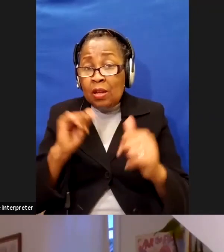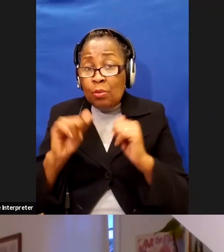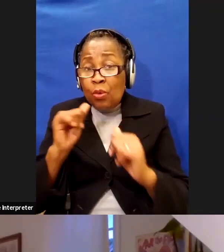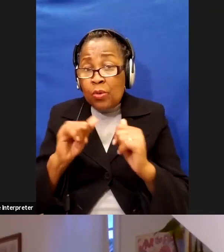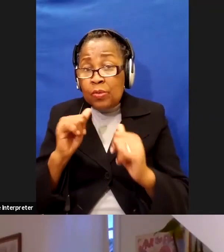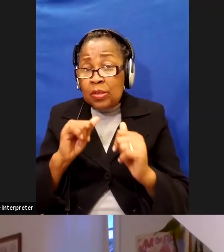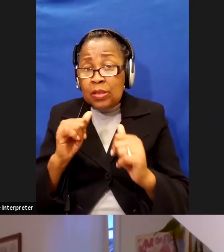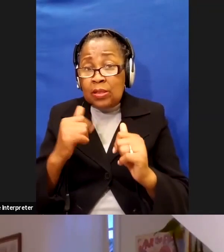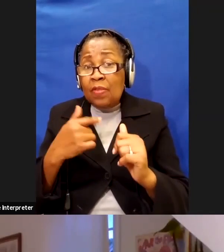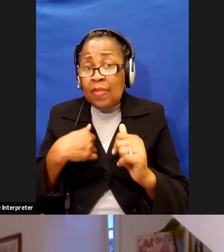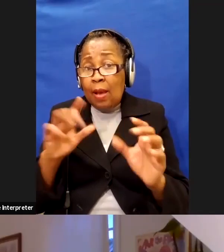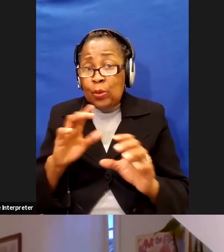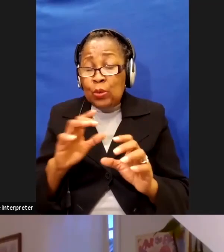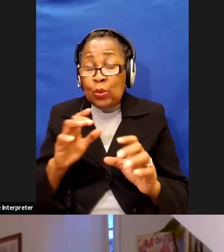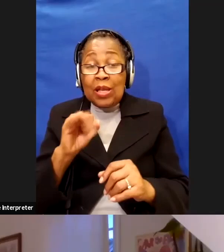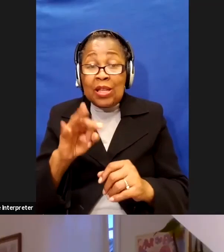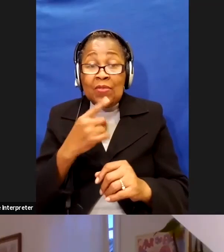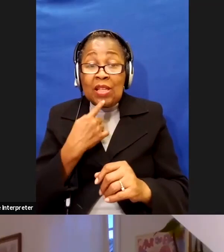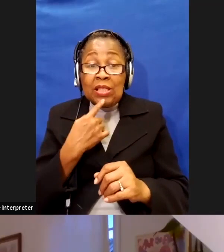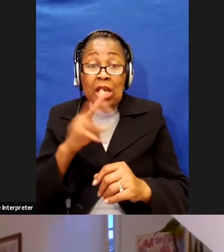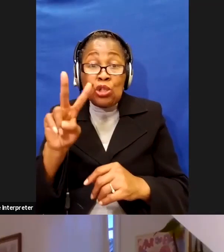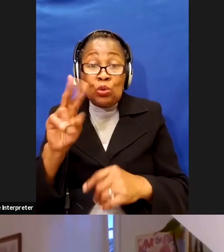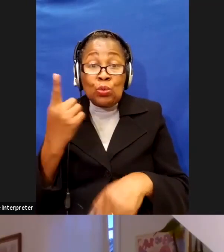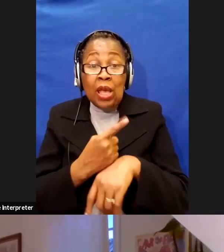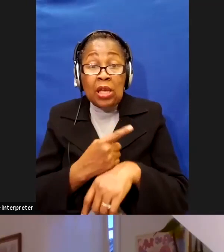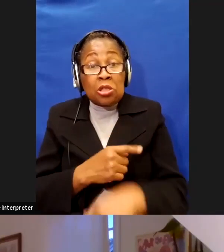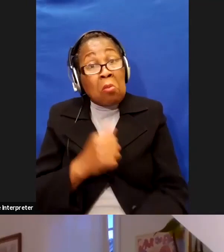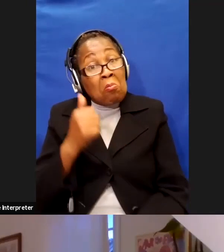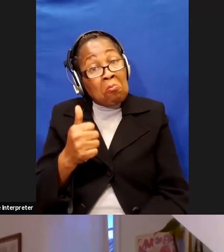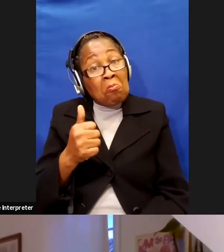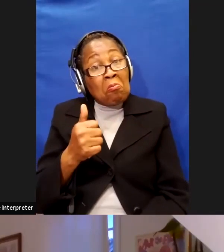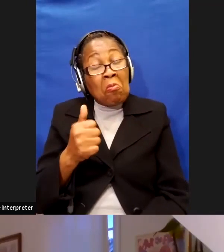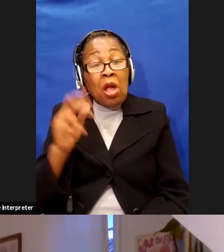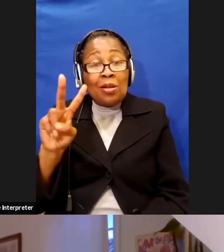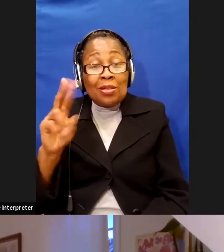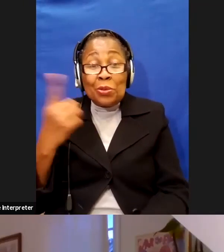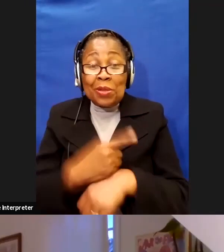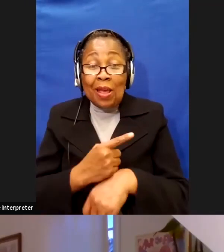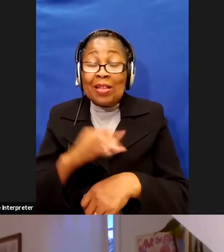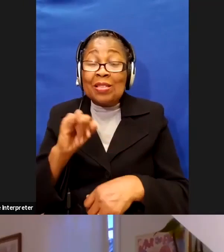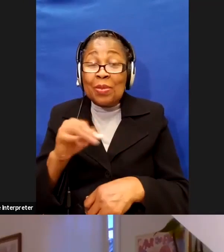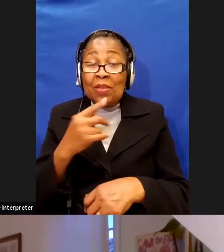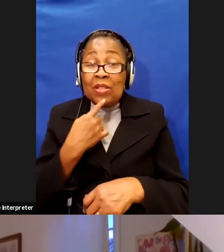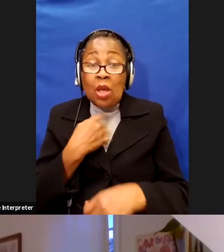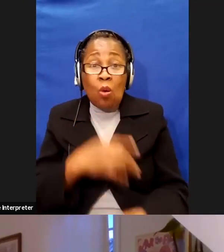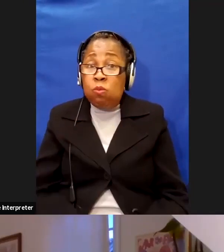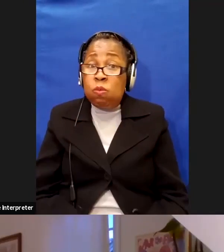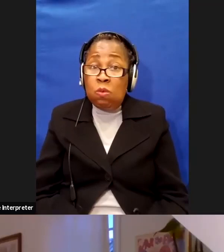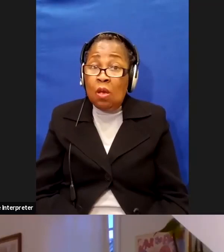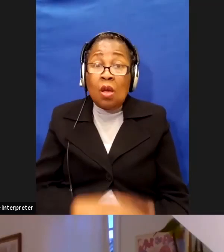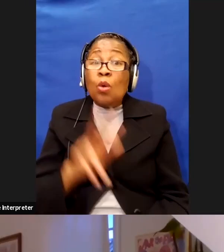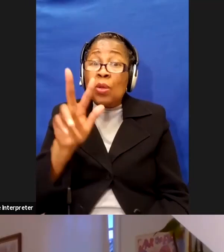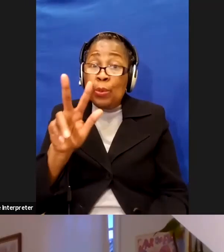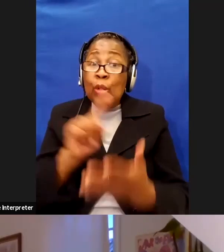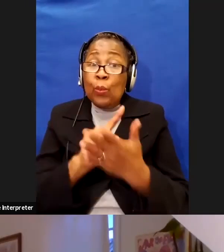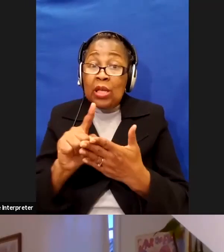I'm running? And if they say we can do it in 2 days, then 2 days is your reasonable notice. But if they say we need 3 weeks, then 3 weeks